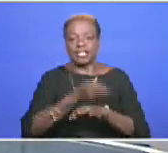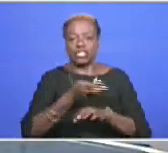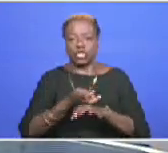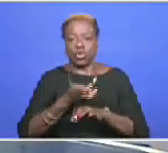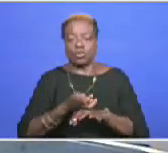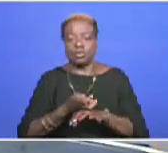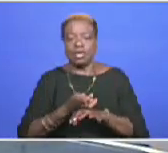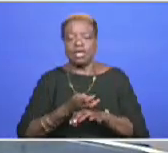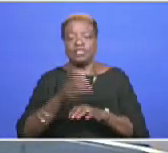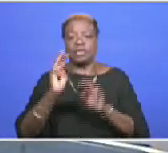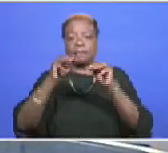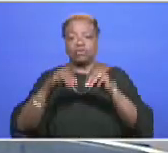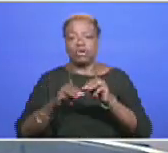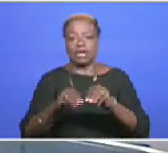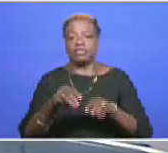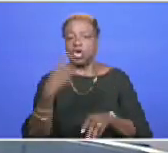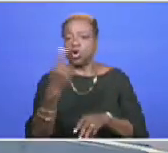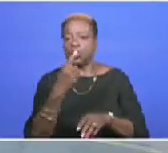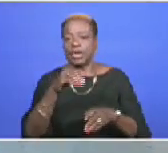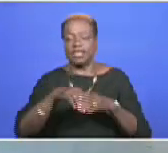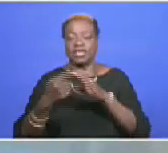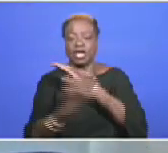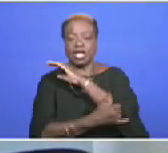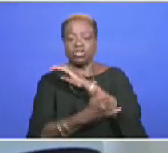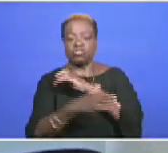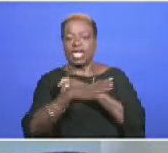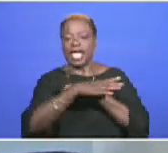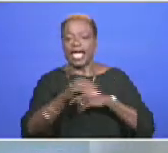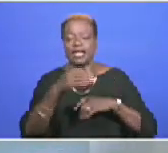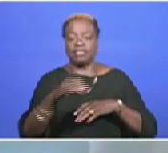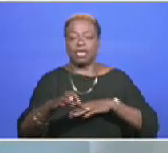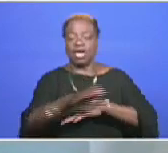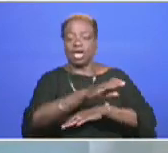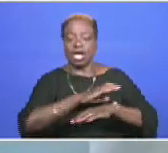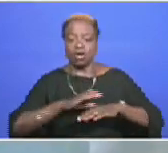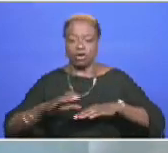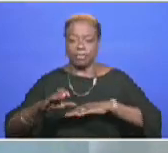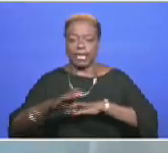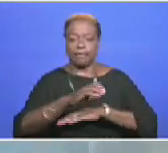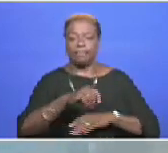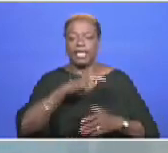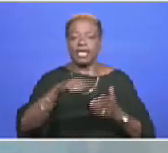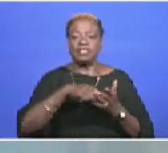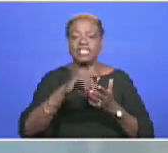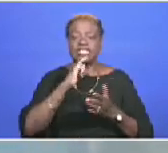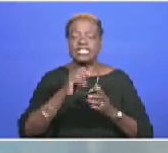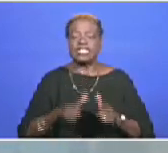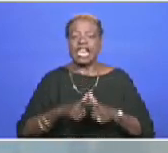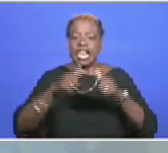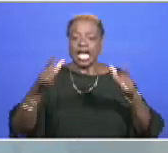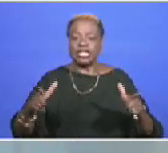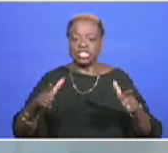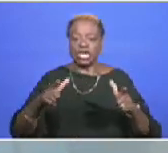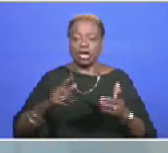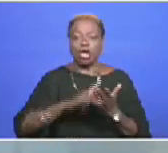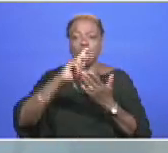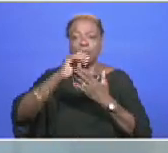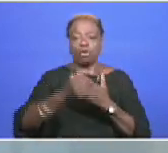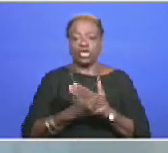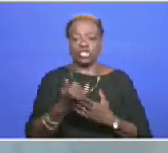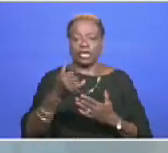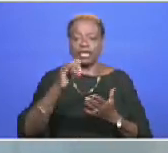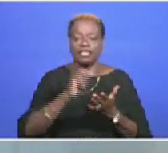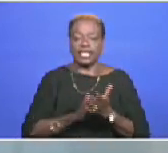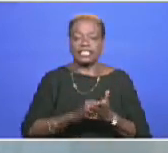country and the Caribbean. This is the largest foreign direct investment project that is done by a